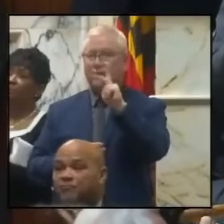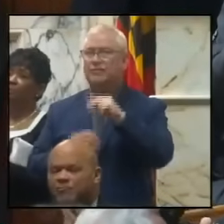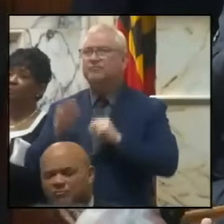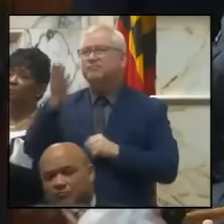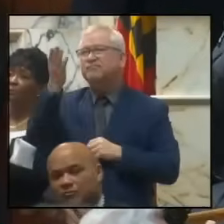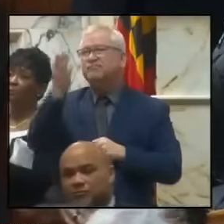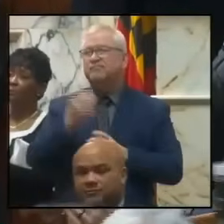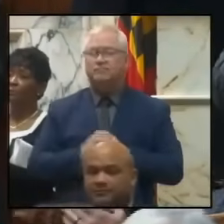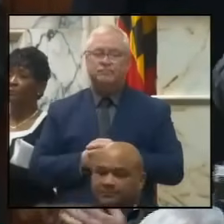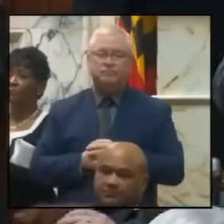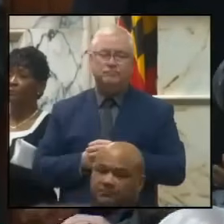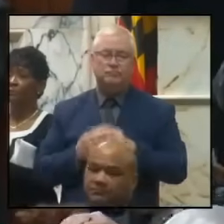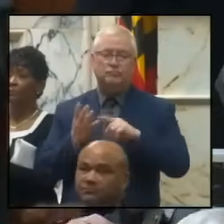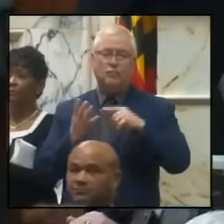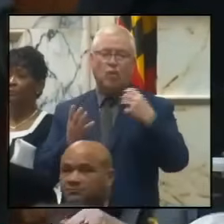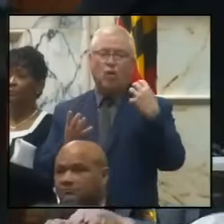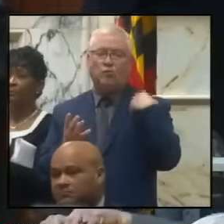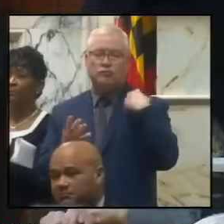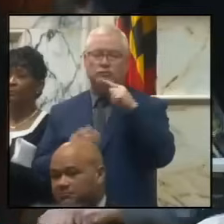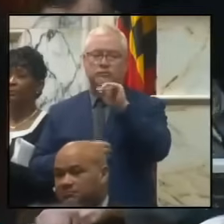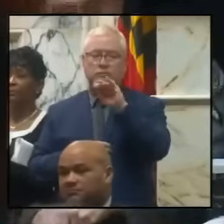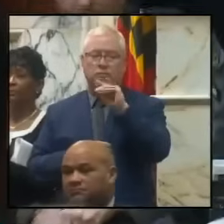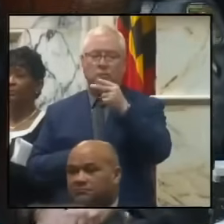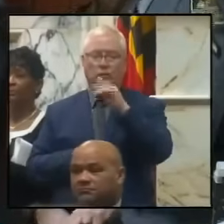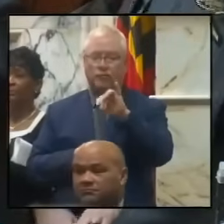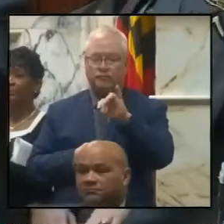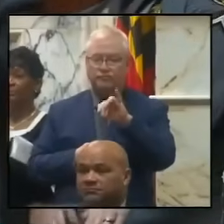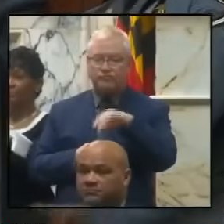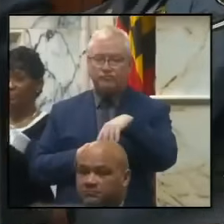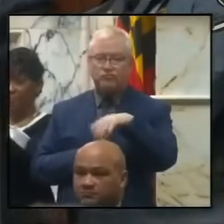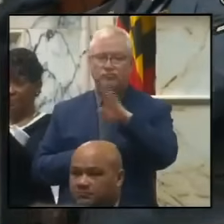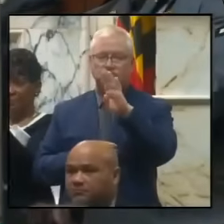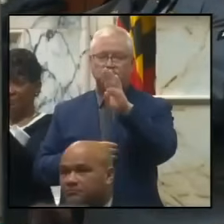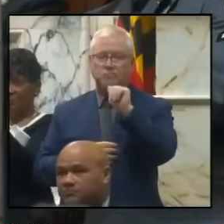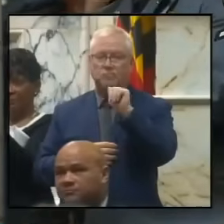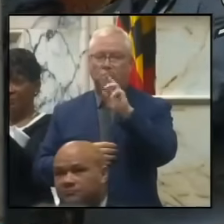And Officer Timothy Balblitz.